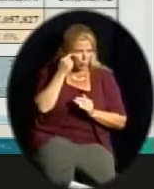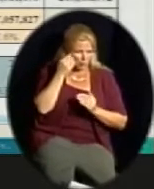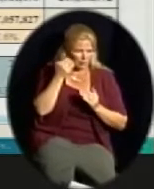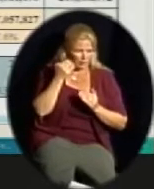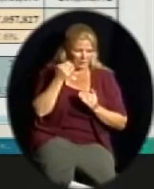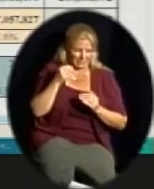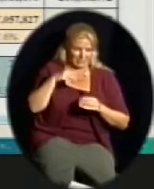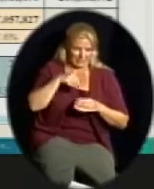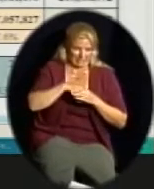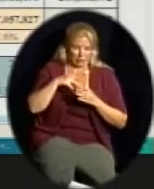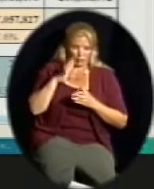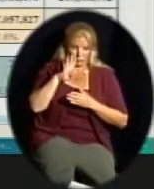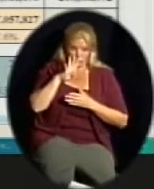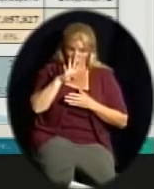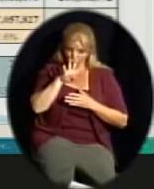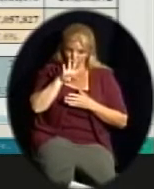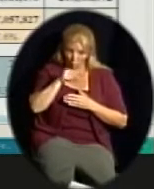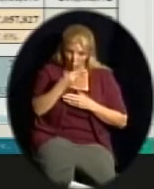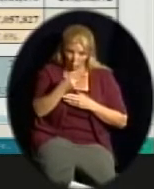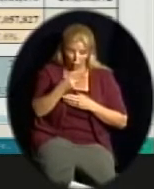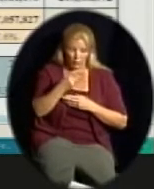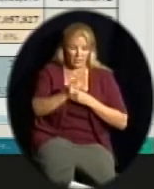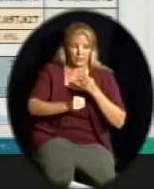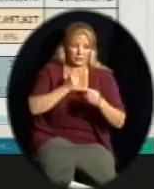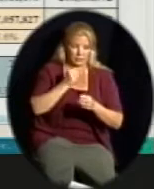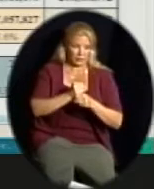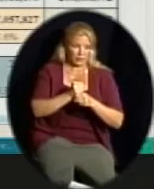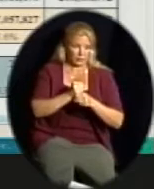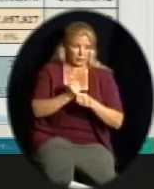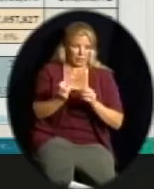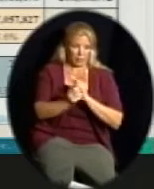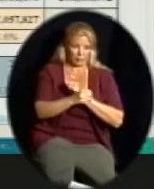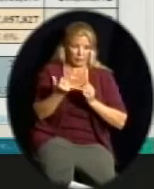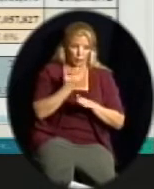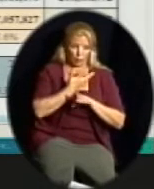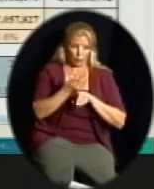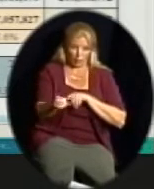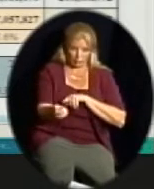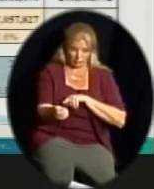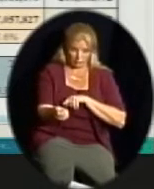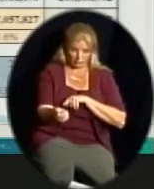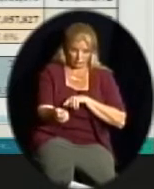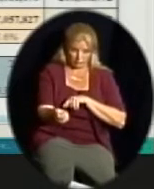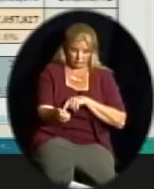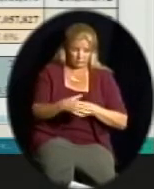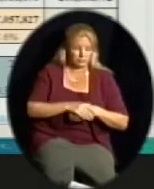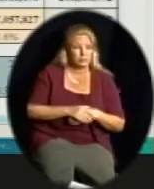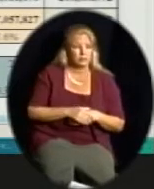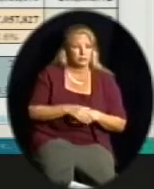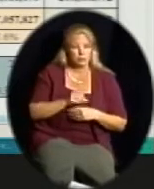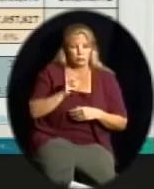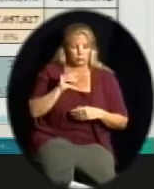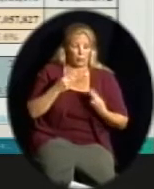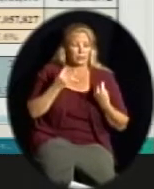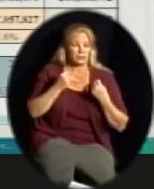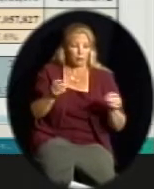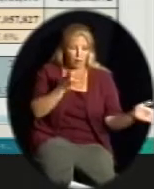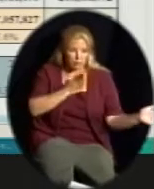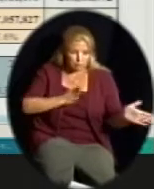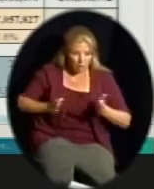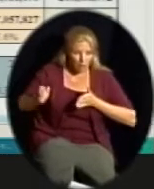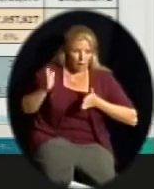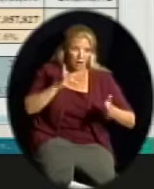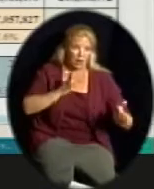gone, or at least sunset according to the current statute. And so in an effort to plan on this board's